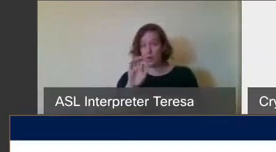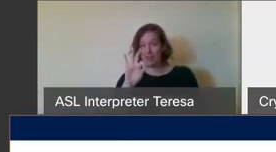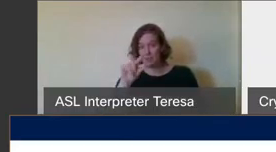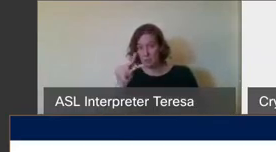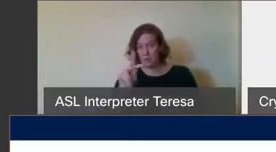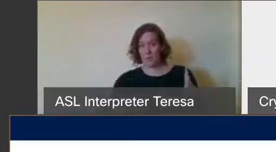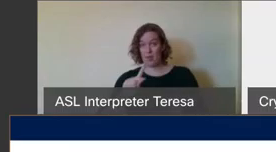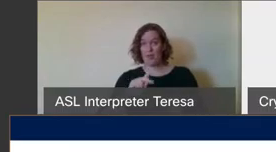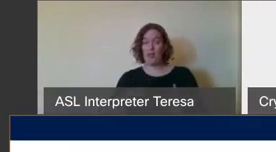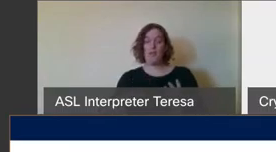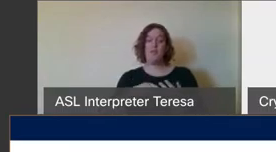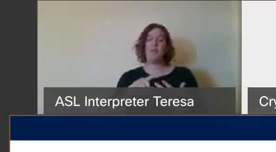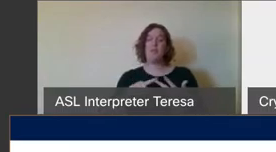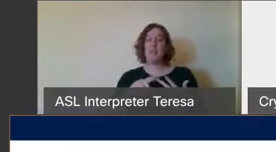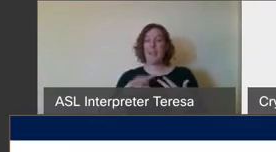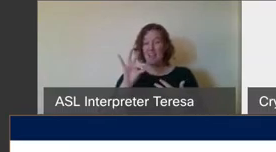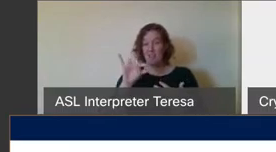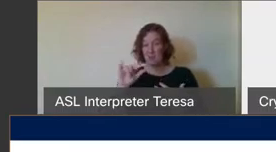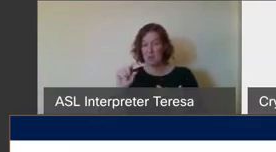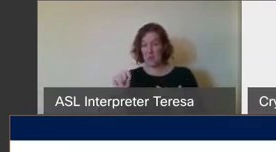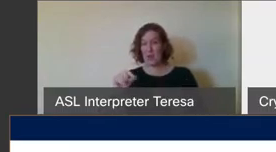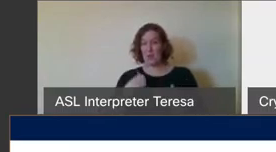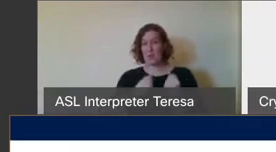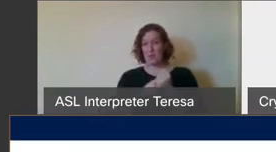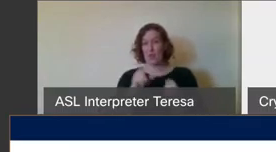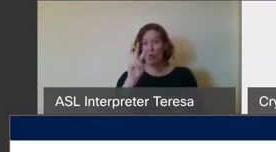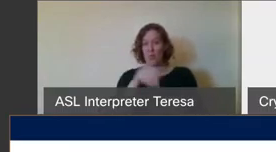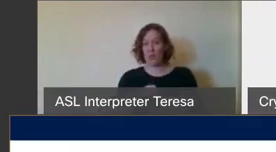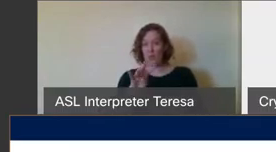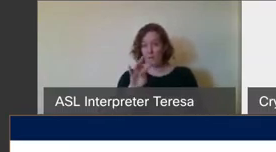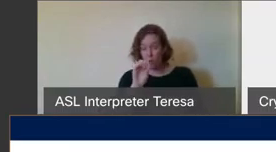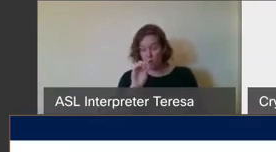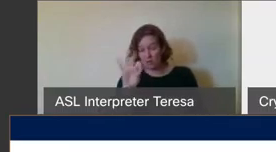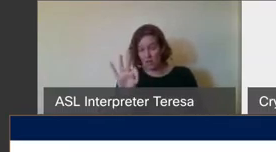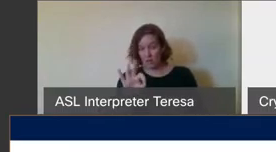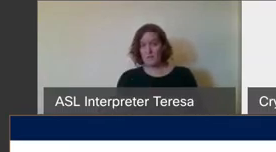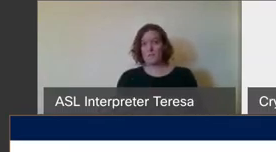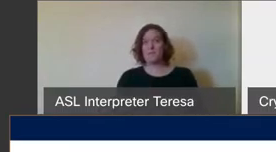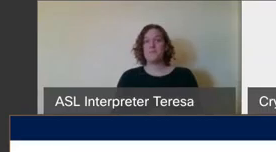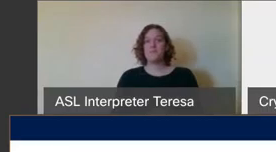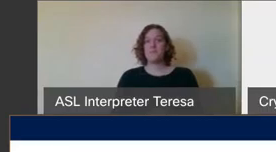2,491 people. And FY20, we supported 2,409 people.